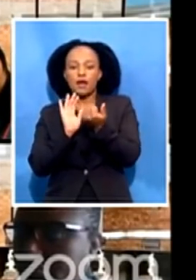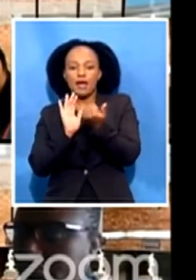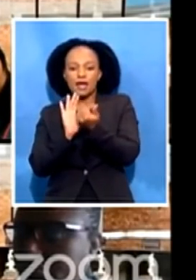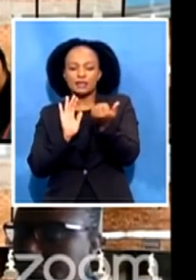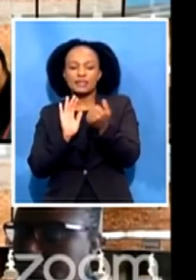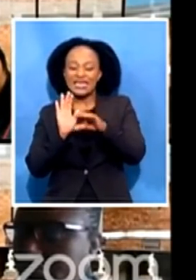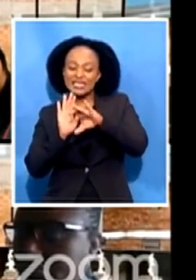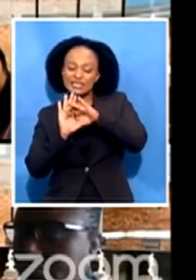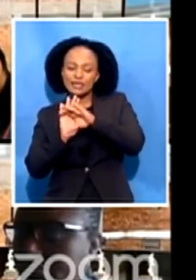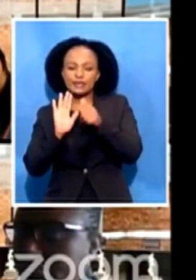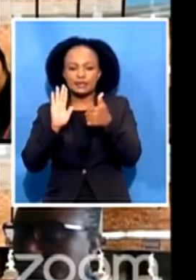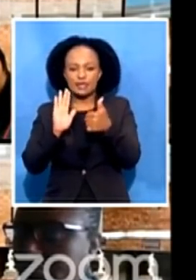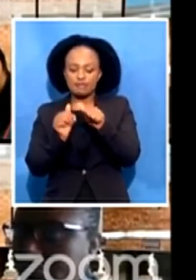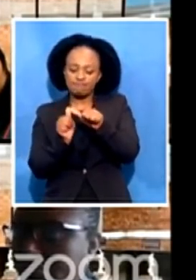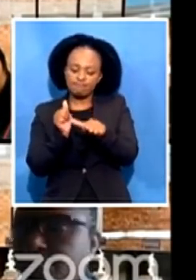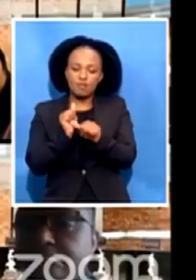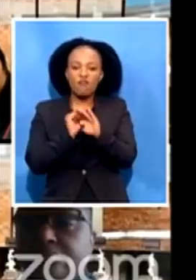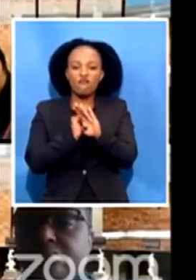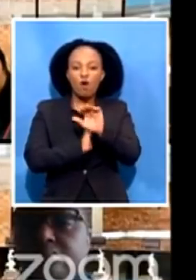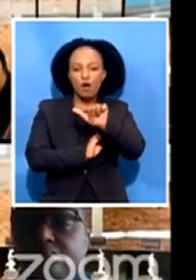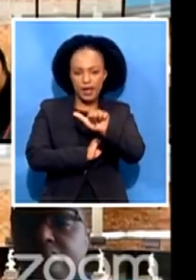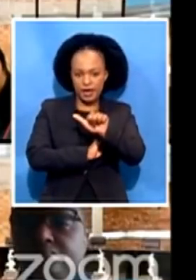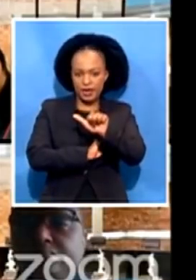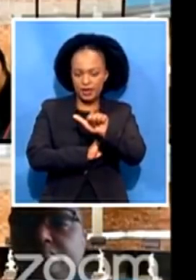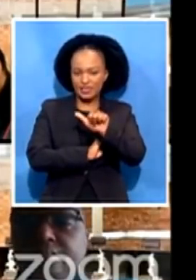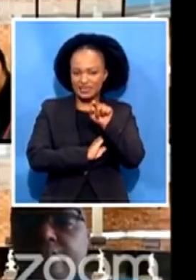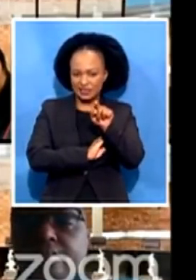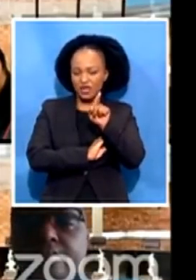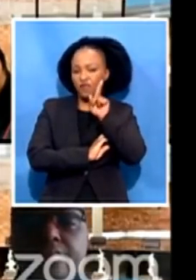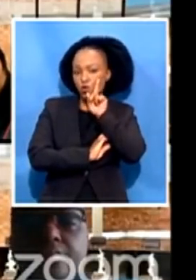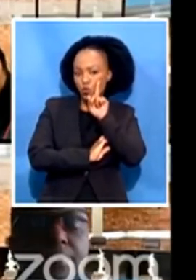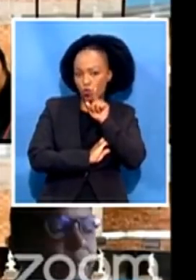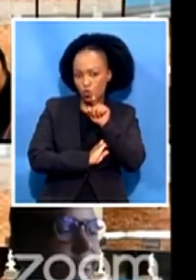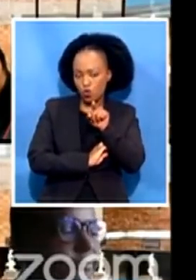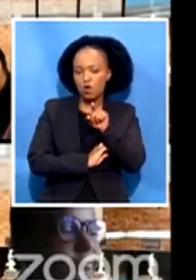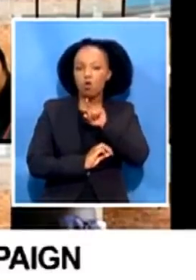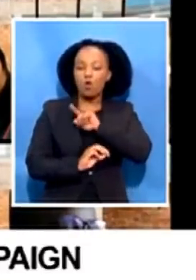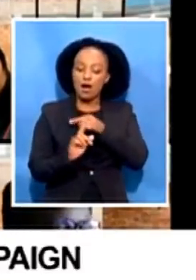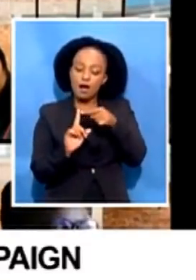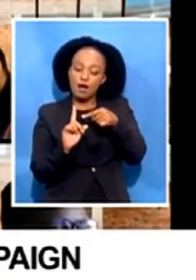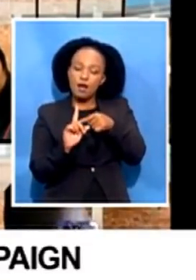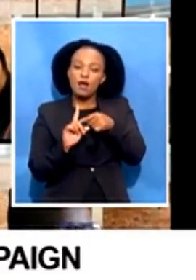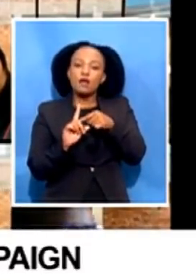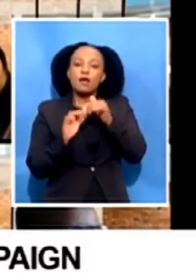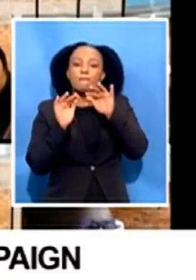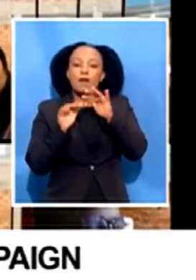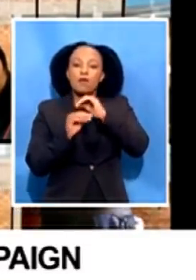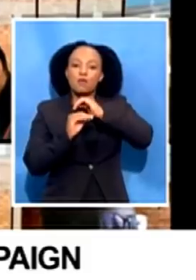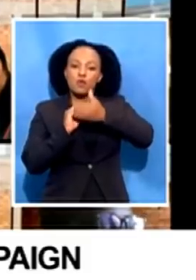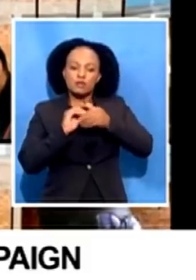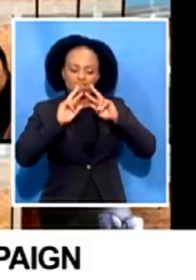4A, the finding that the public protector lacked jurisdiction is, in our